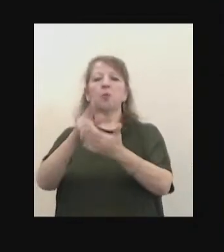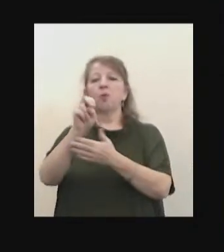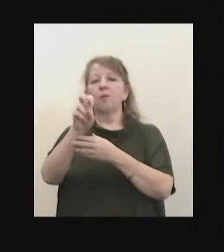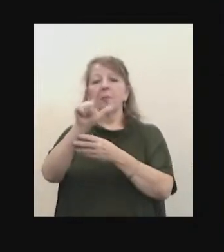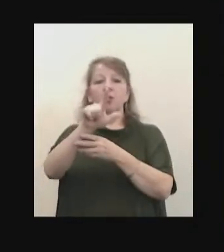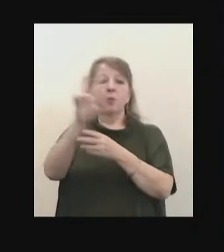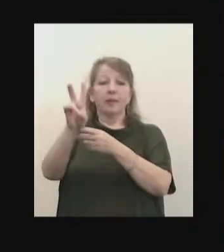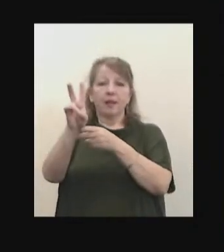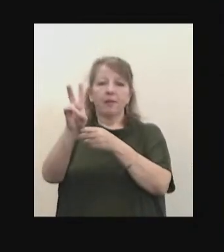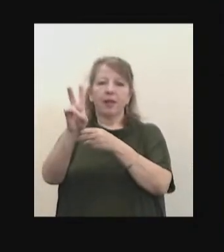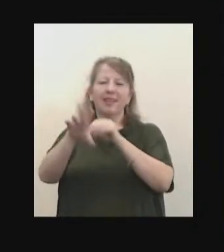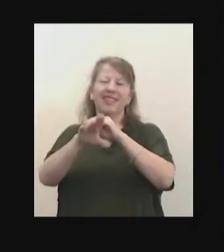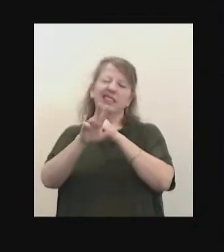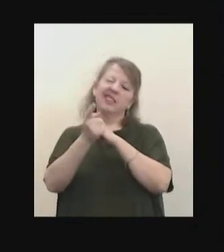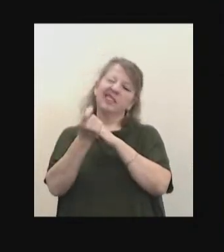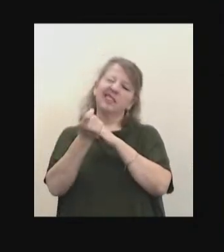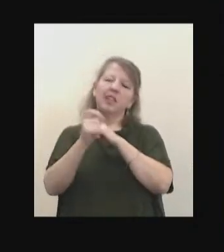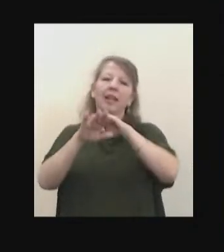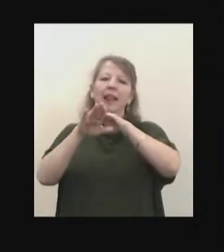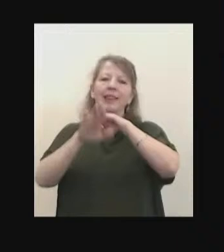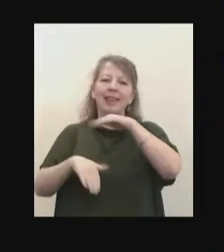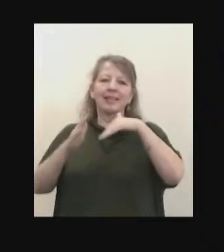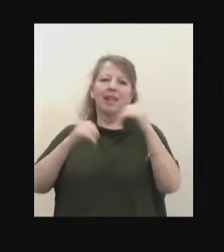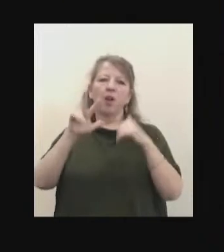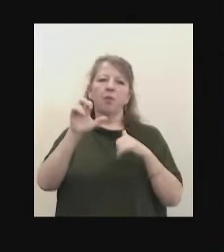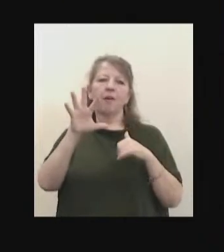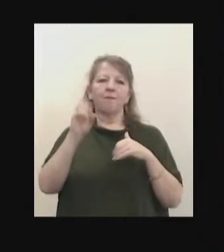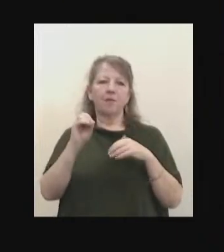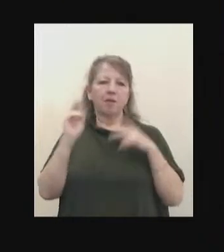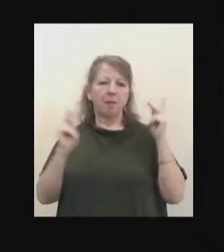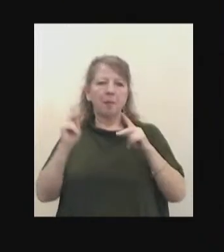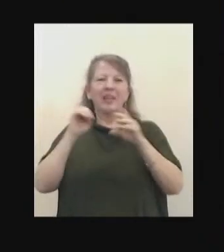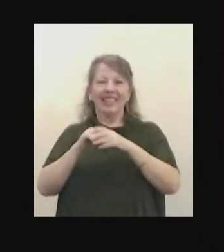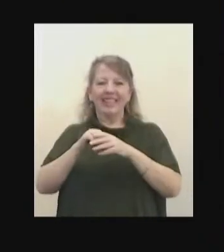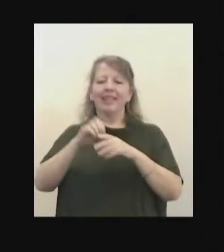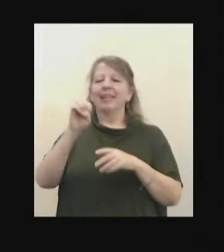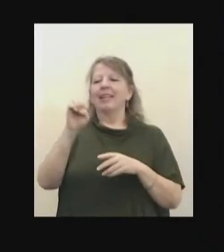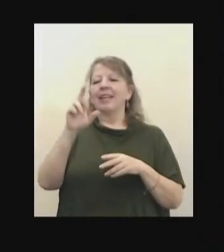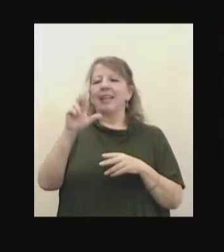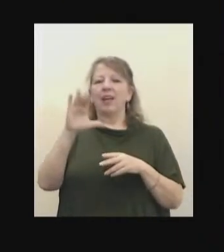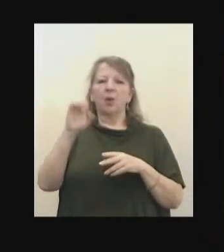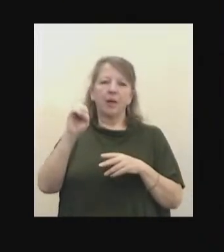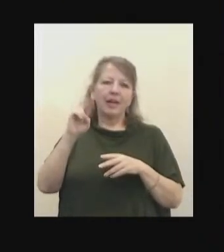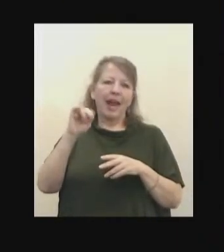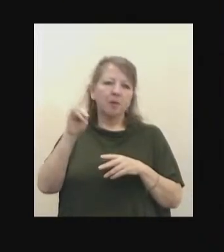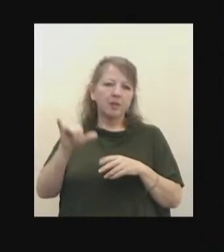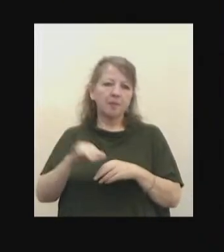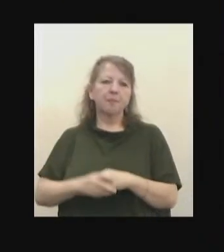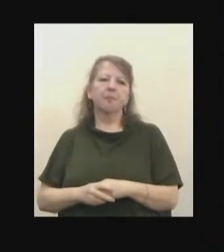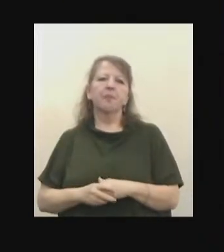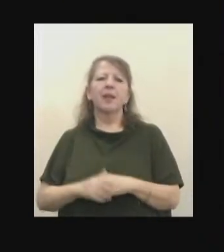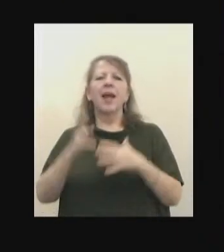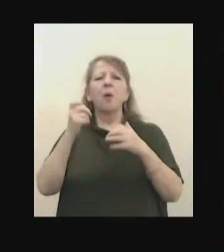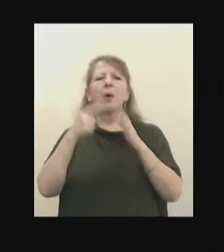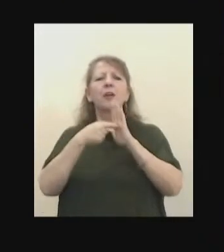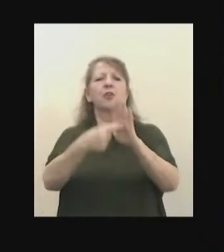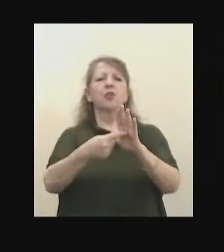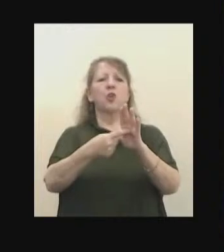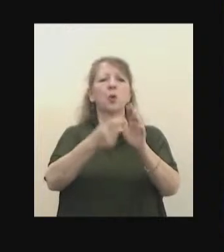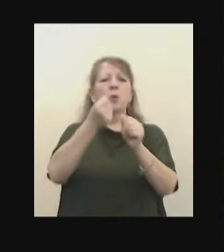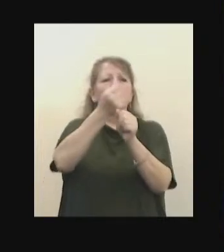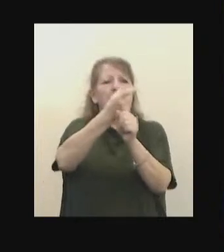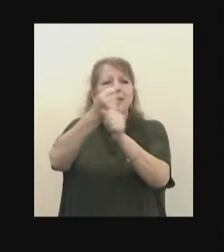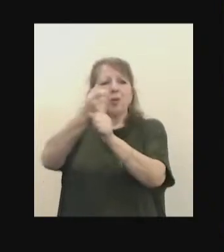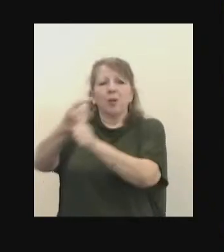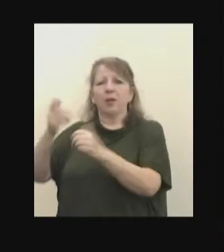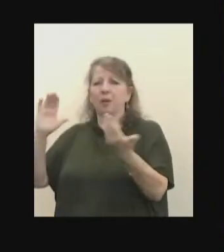less than 350 patients in total in Erie County hospitals. Now, I wanted to do a year-to-year comparison so people understand what we're